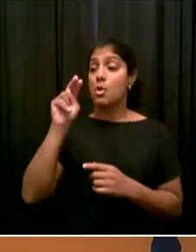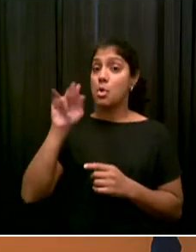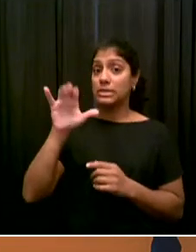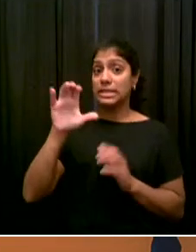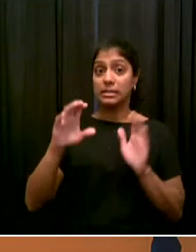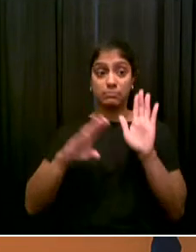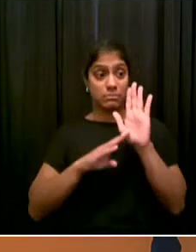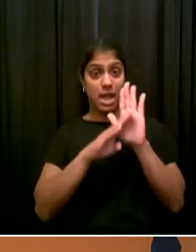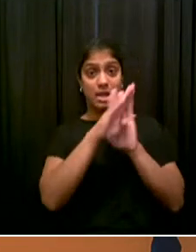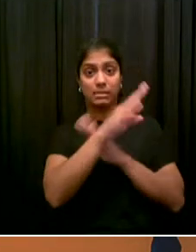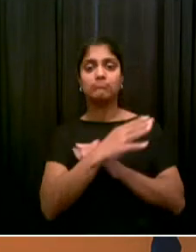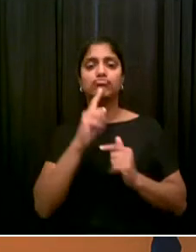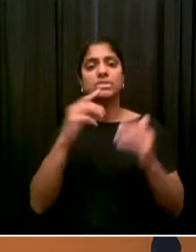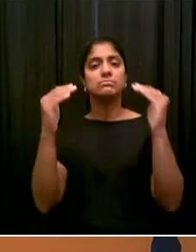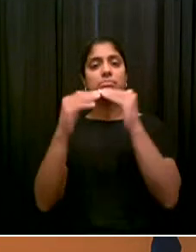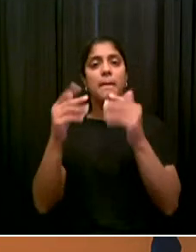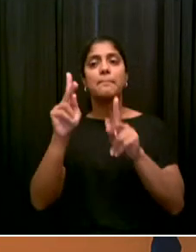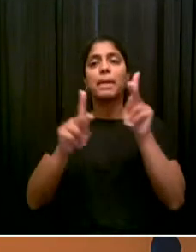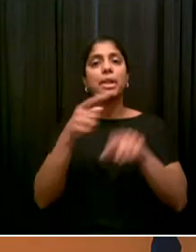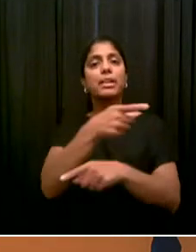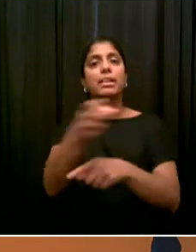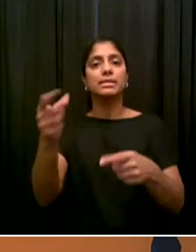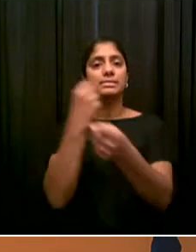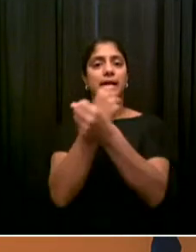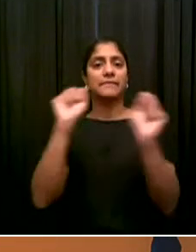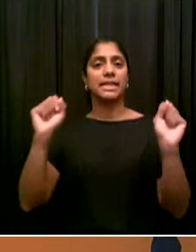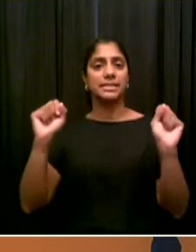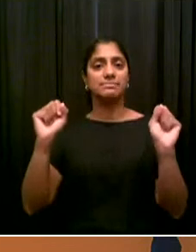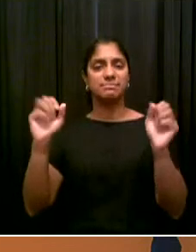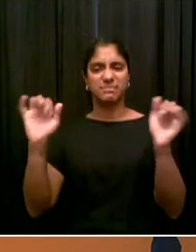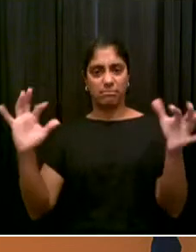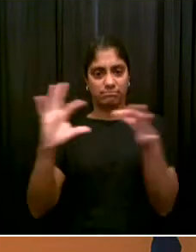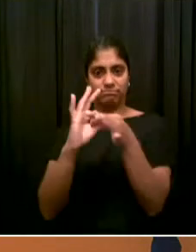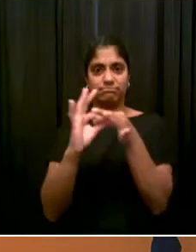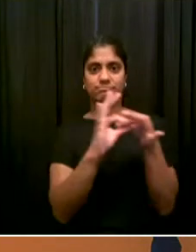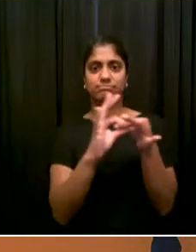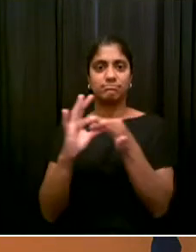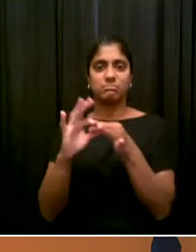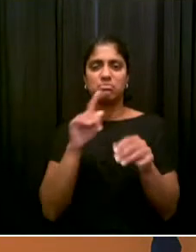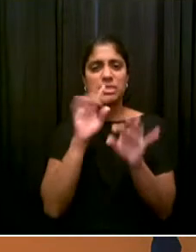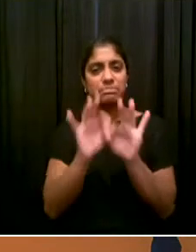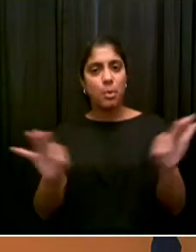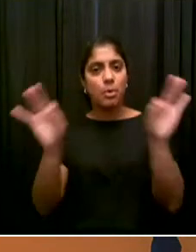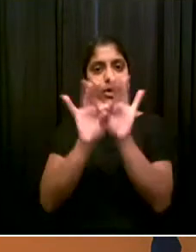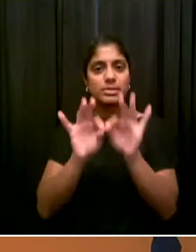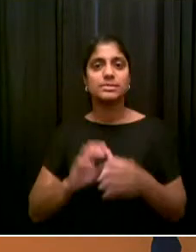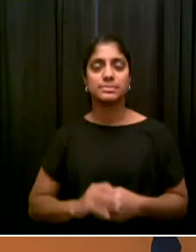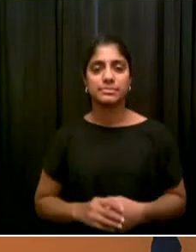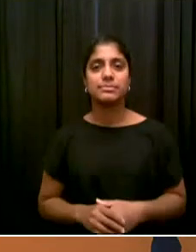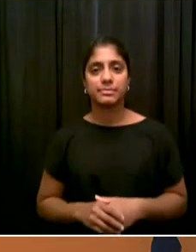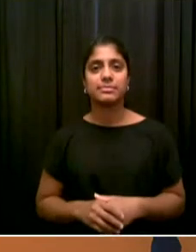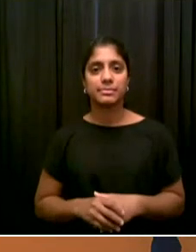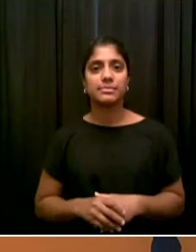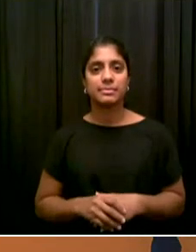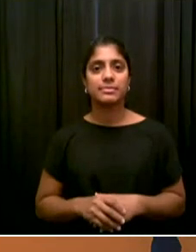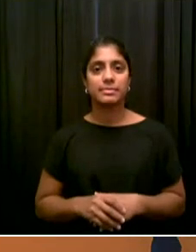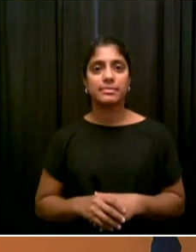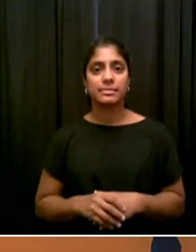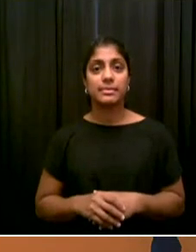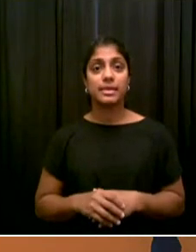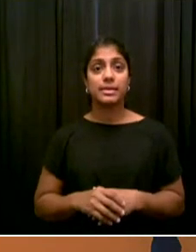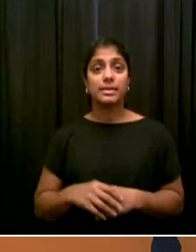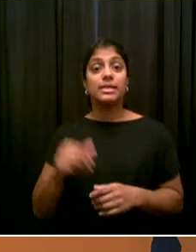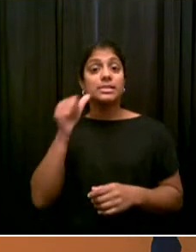Biden, comprehensive vision to address the gun violence problem, which is plaguing the whole country, cities all over